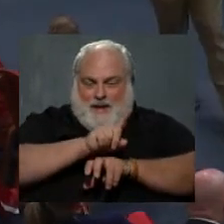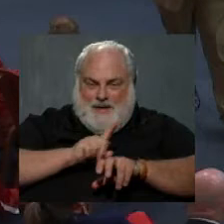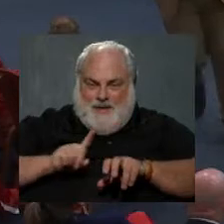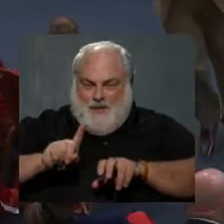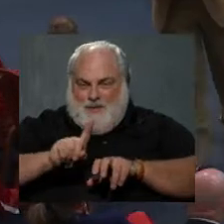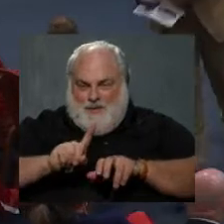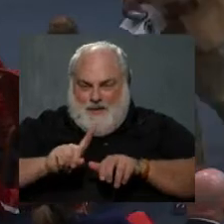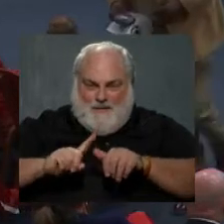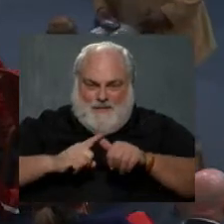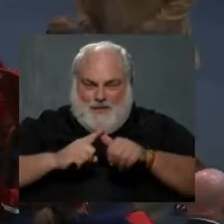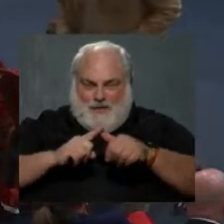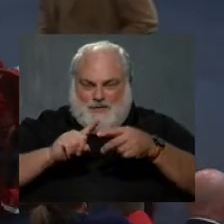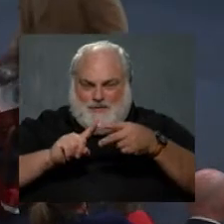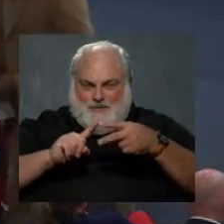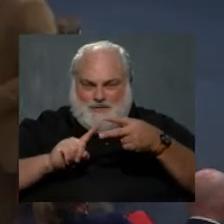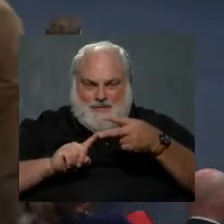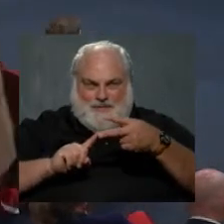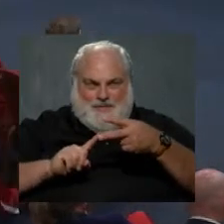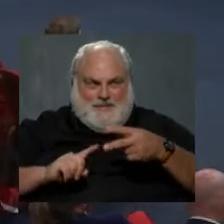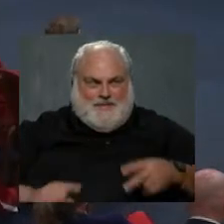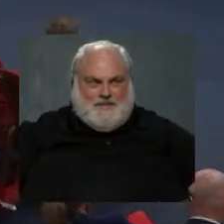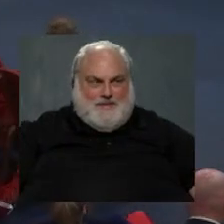two.